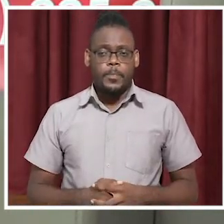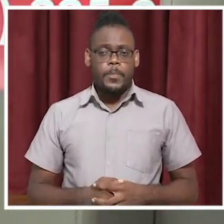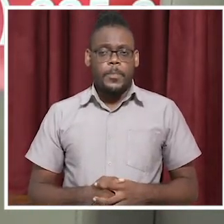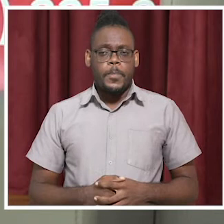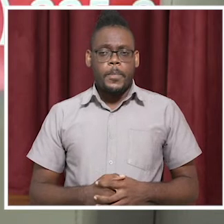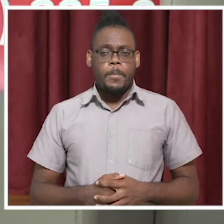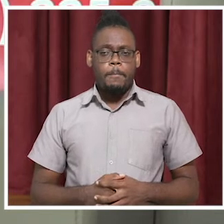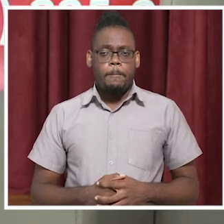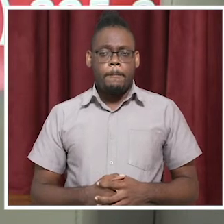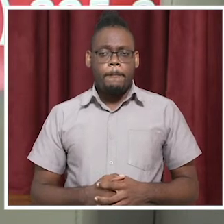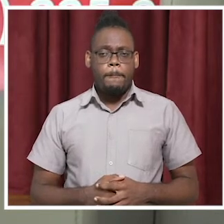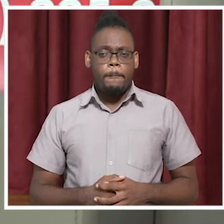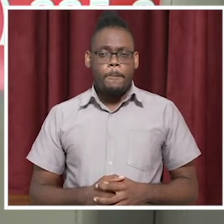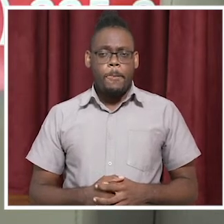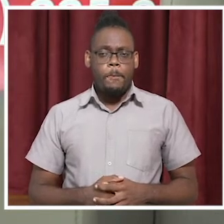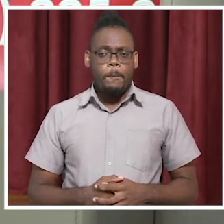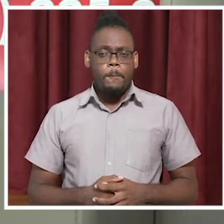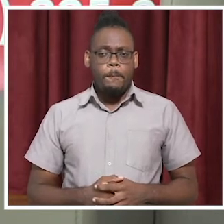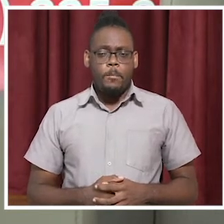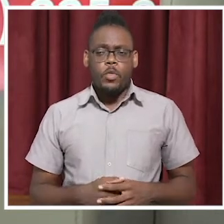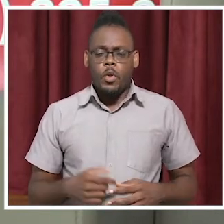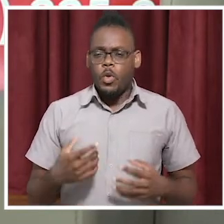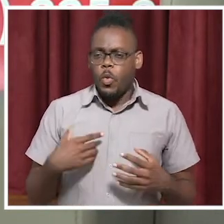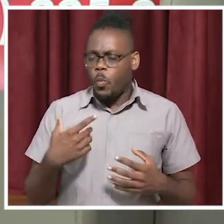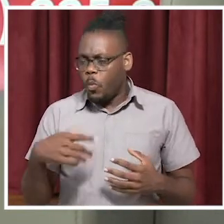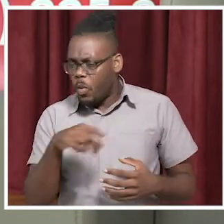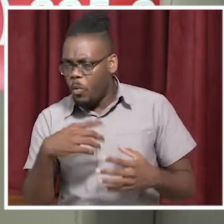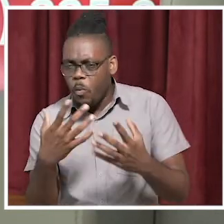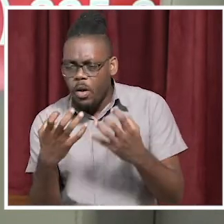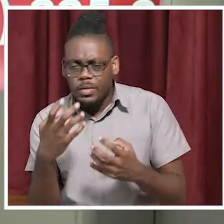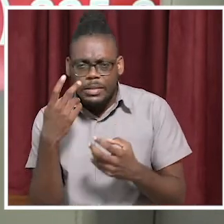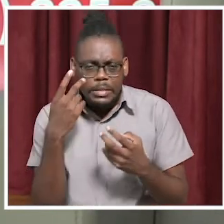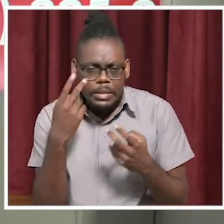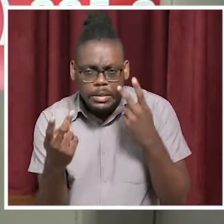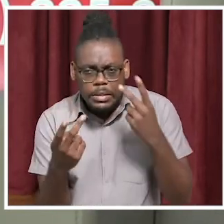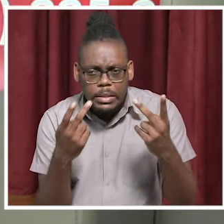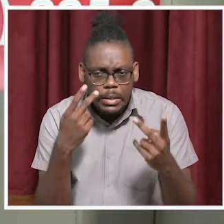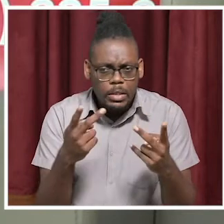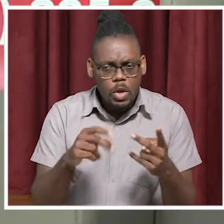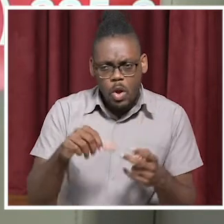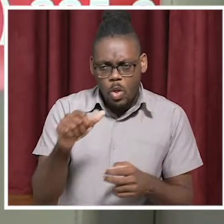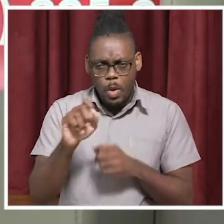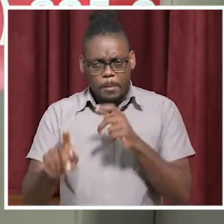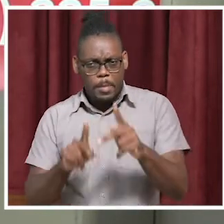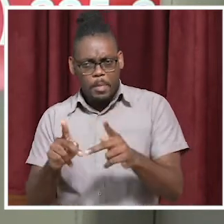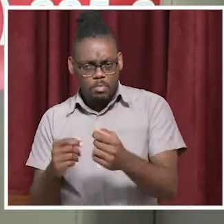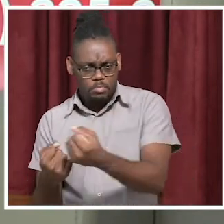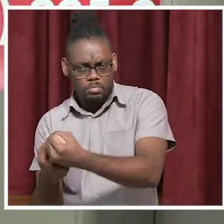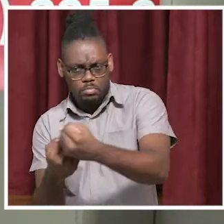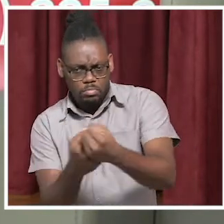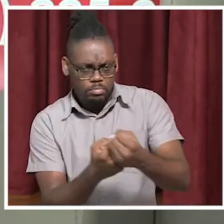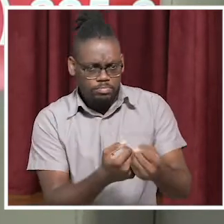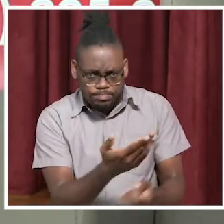get themselves the labor, right? So now that brings us to the point of a project that we're currently working on right now,